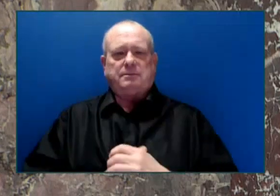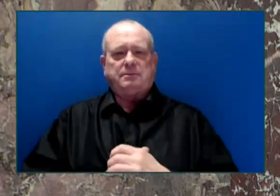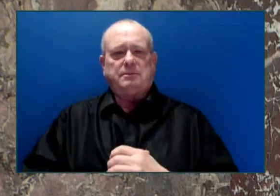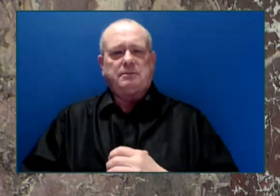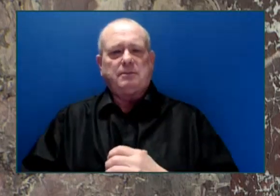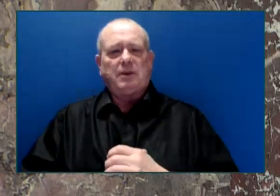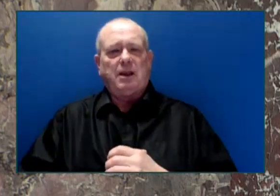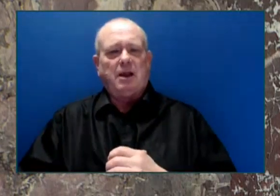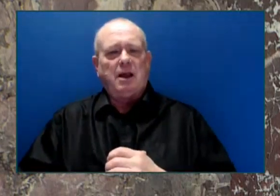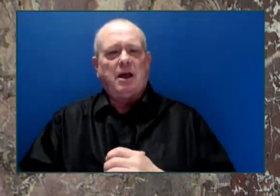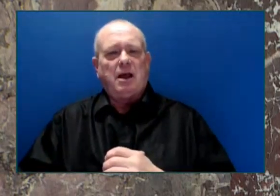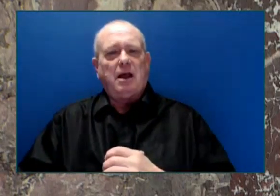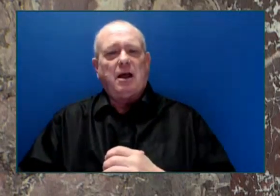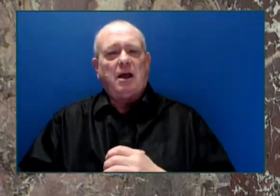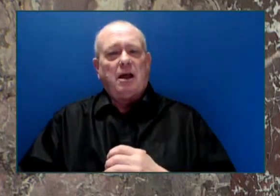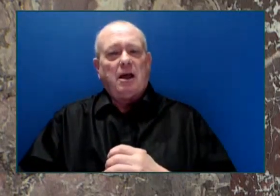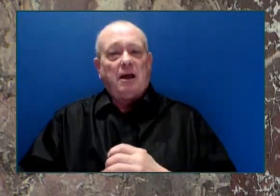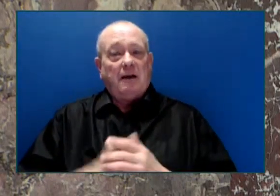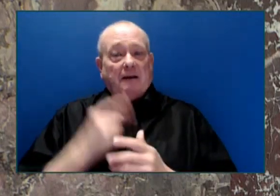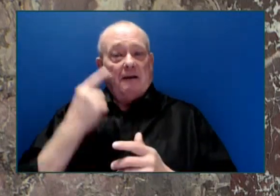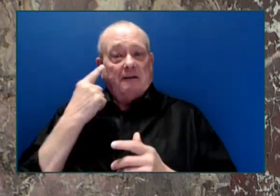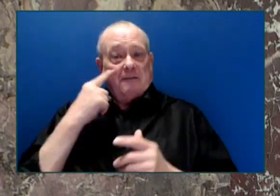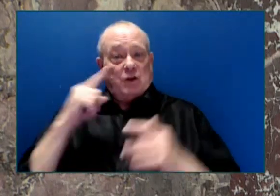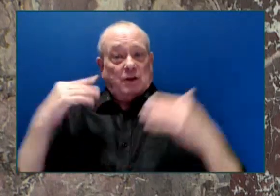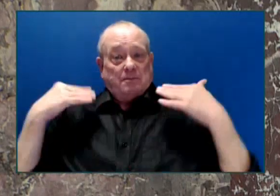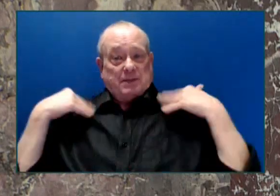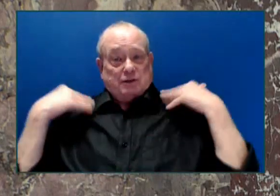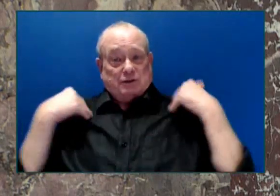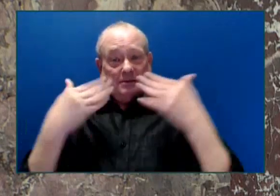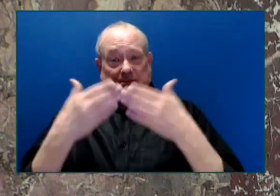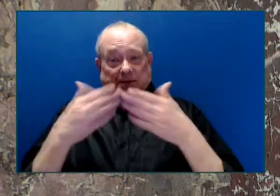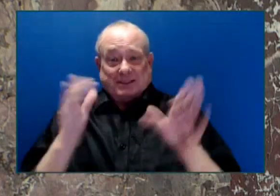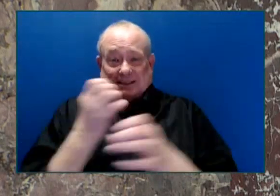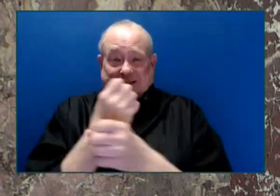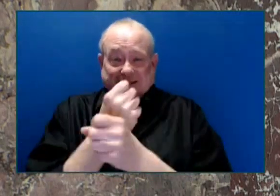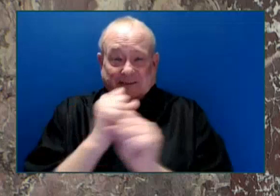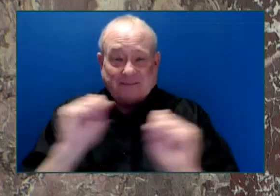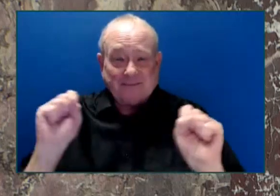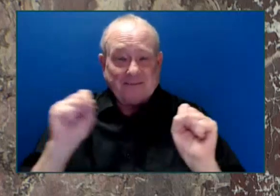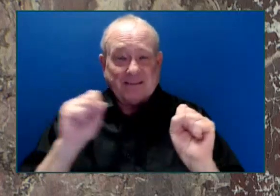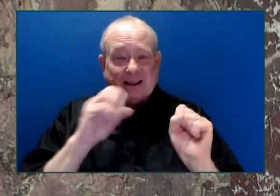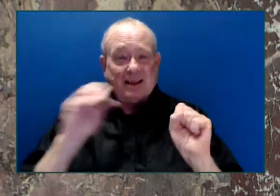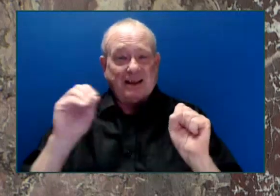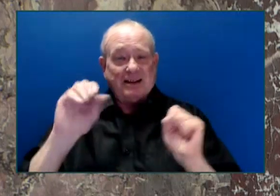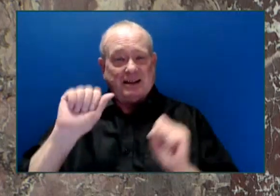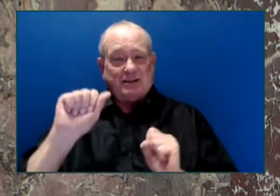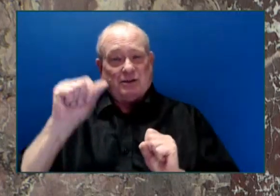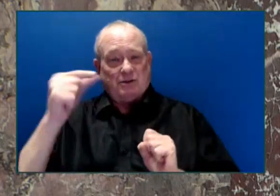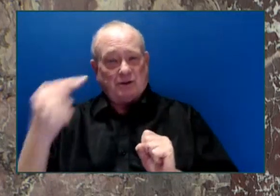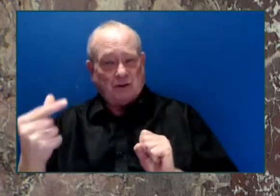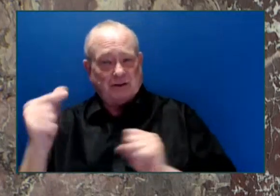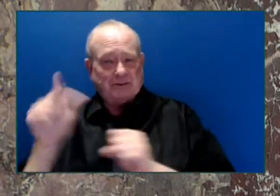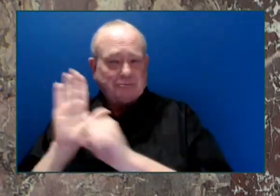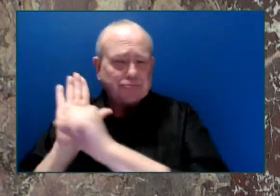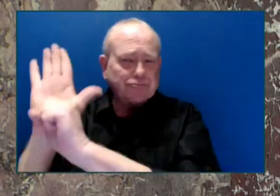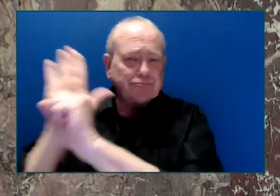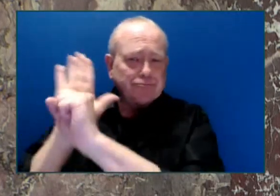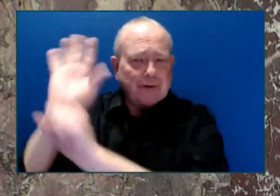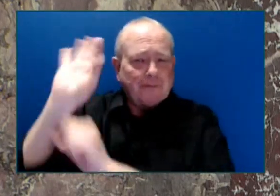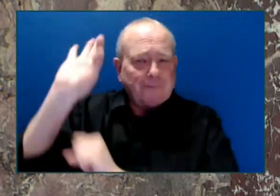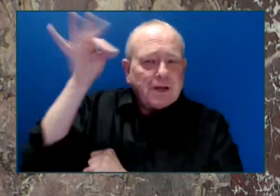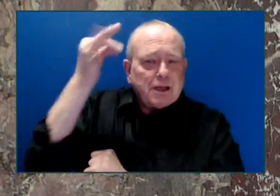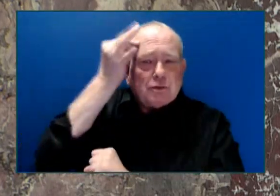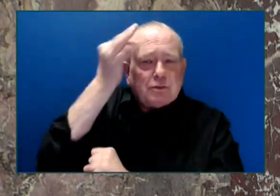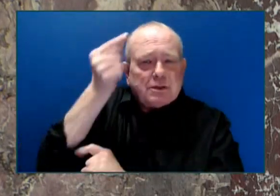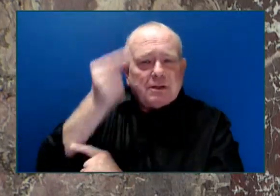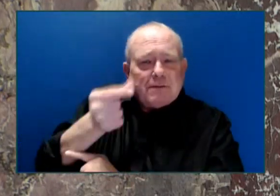for Public Safety and the Attorney General who led the charge nationally to get the federal government to commit to change their bail